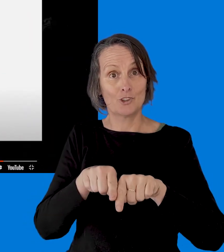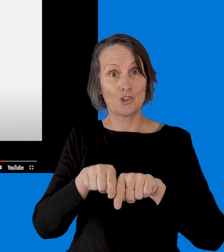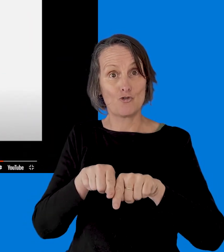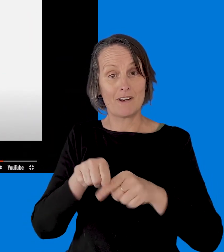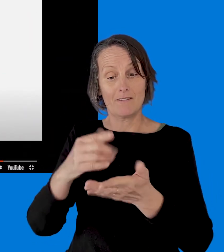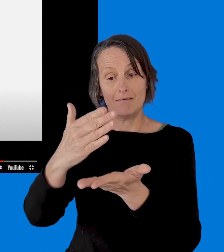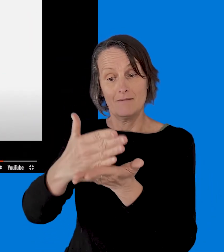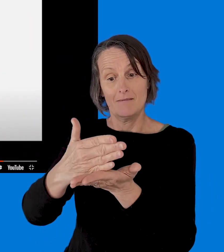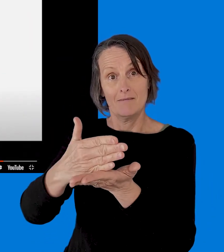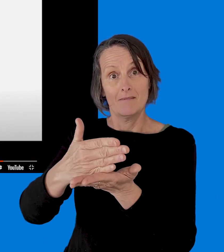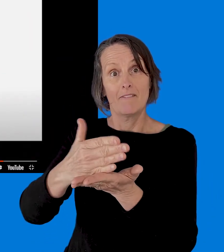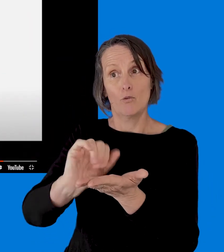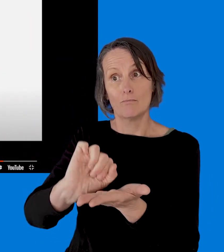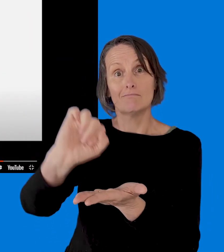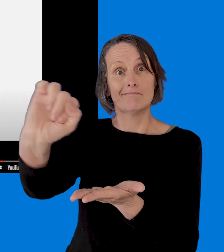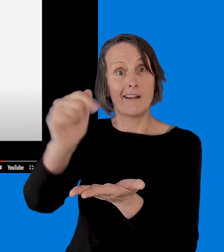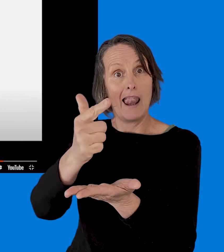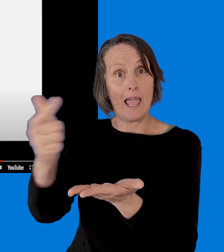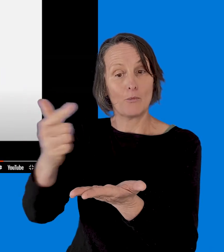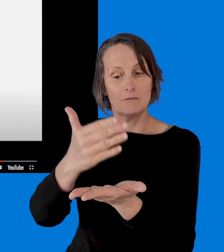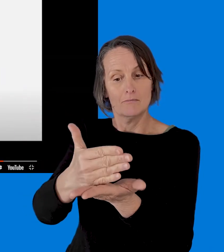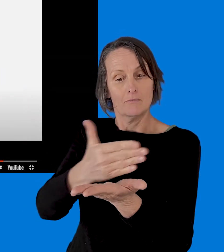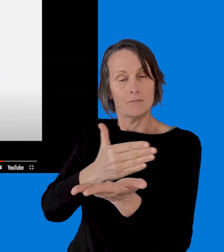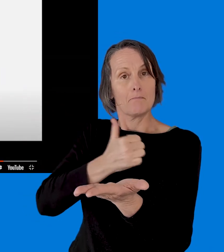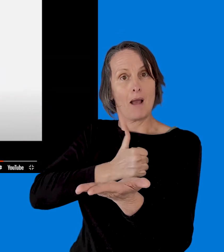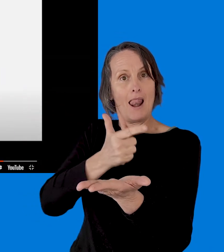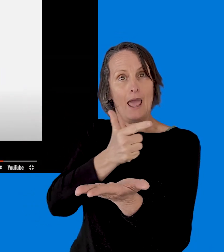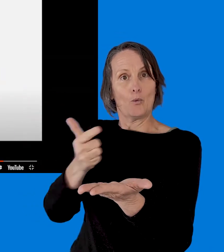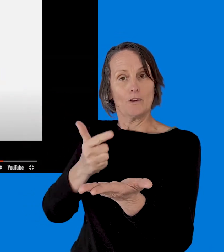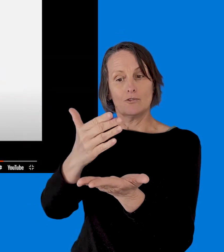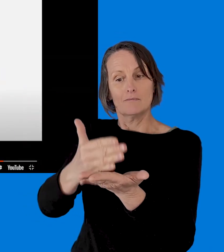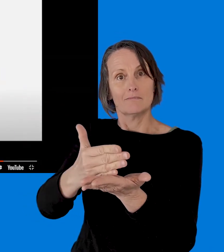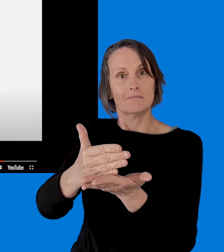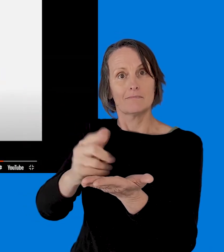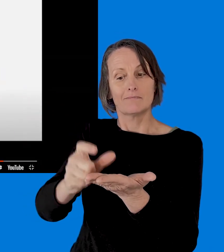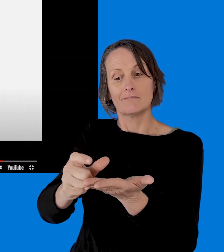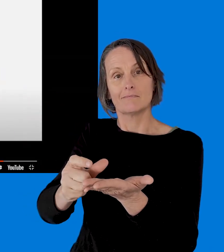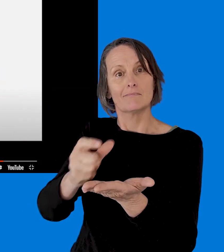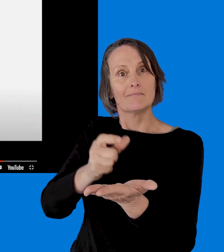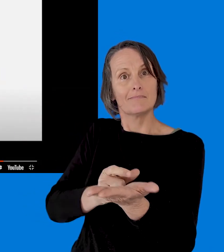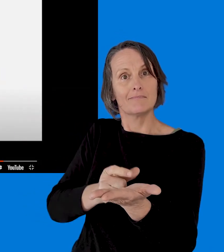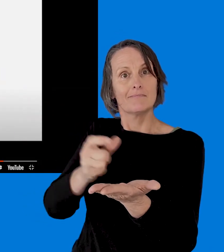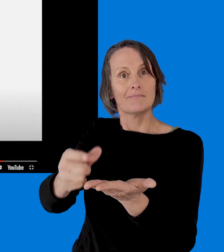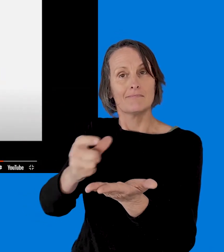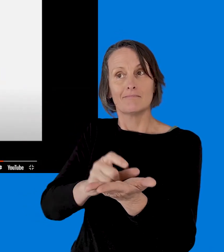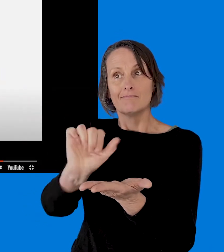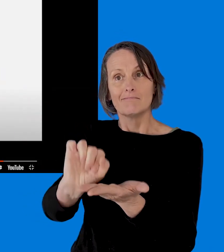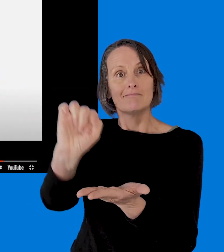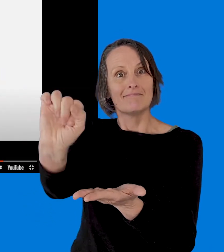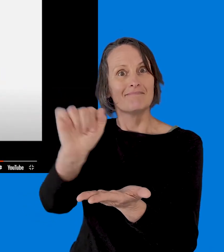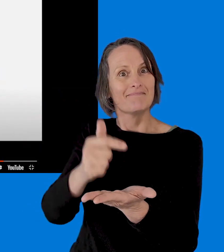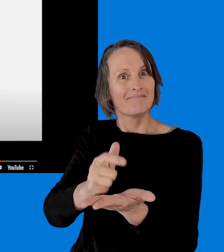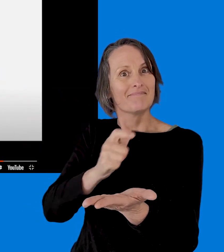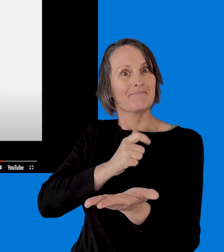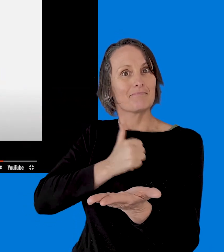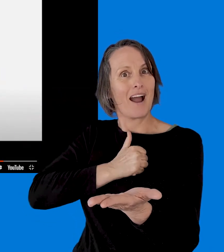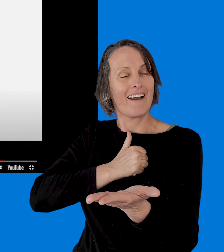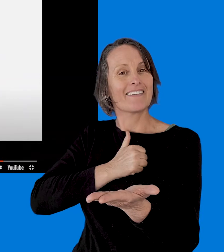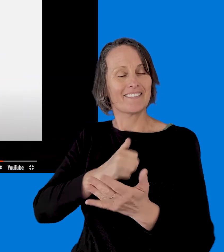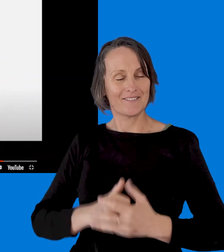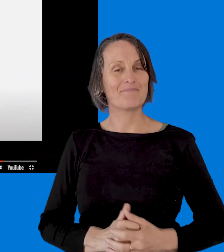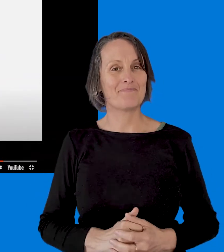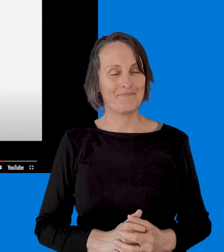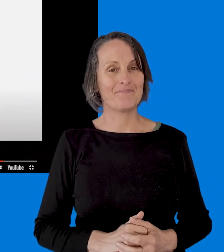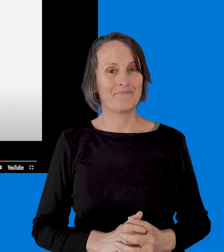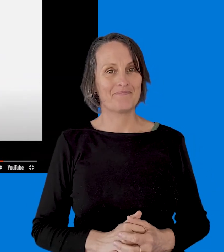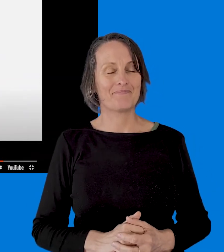on that side. So what you'll have is text that will be oriented towards the speaker on this side that will be on this side of the screen, and then text oriented the other direction